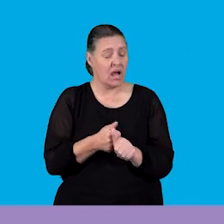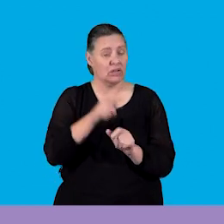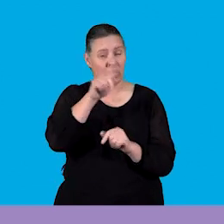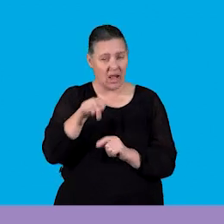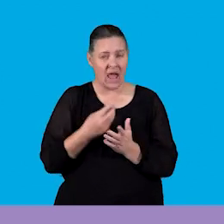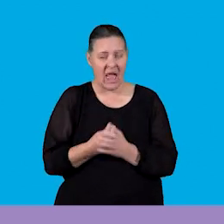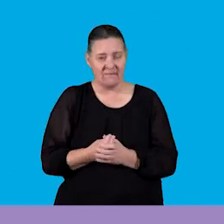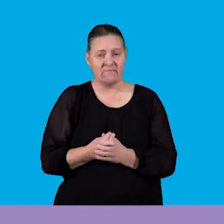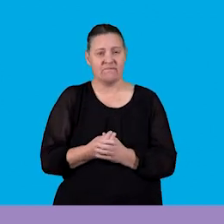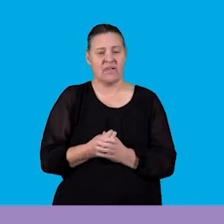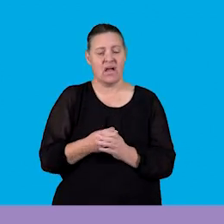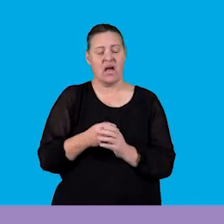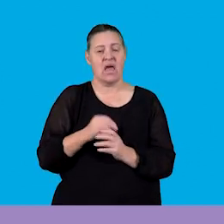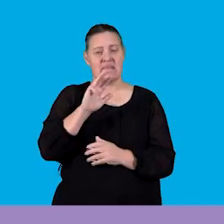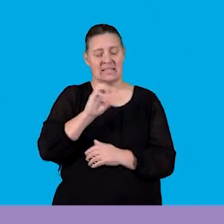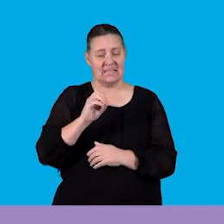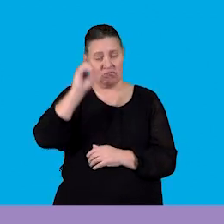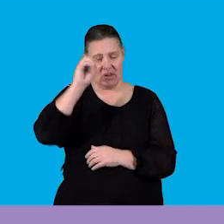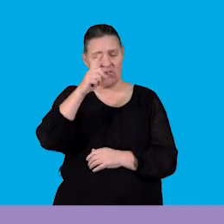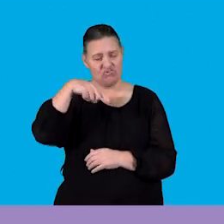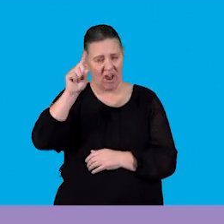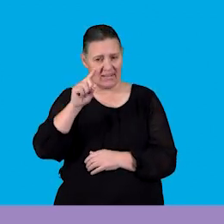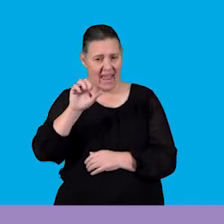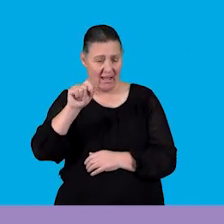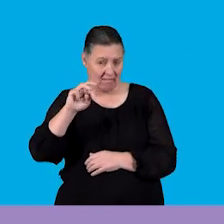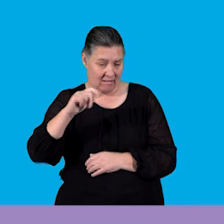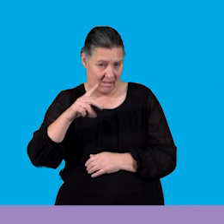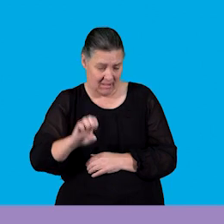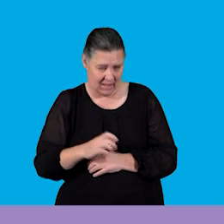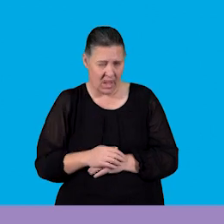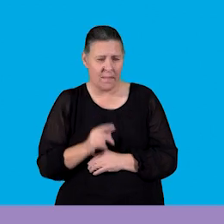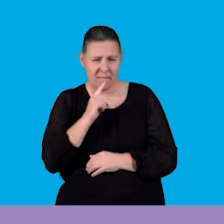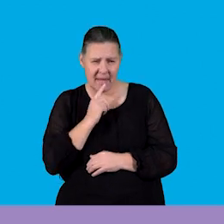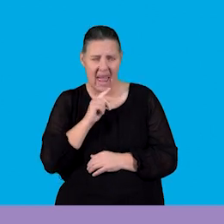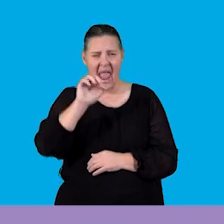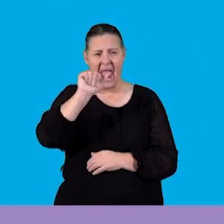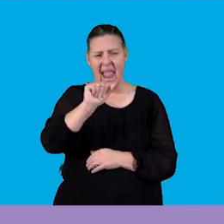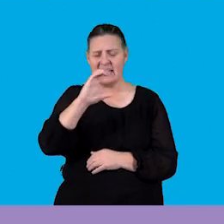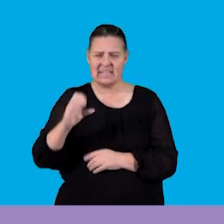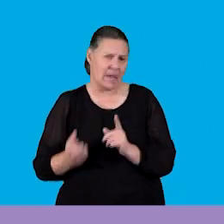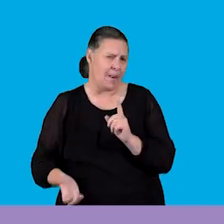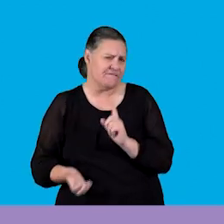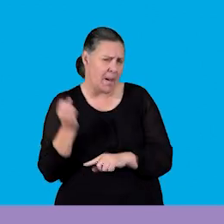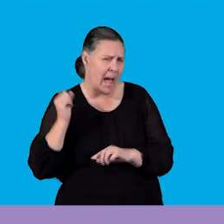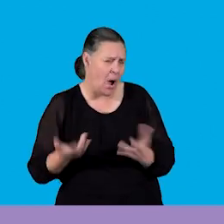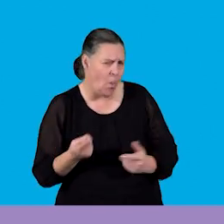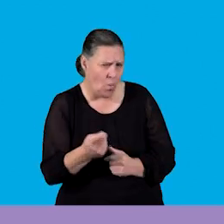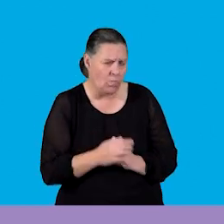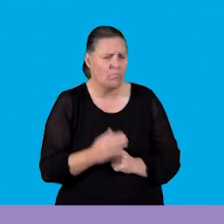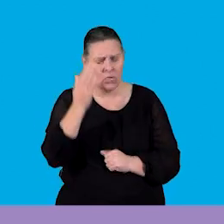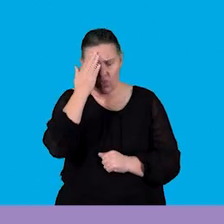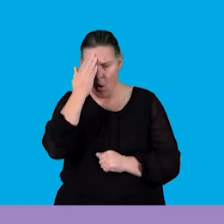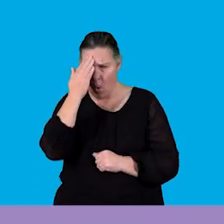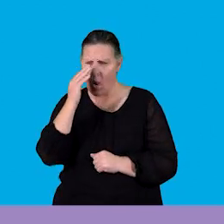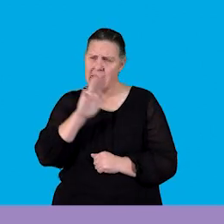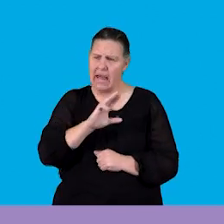there, the following triangle is a right-angled triangle. Determine the lengths of AC. Now, of